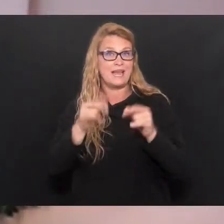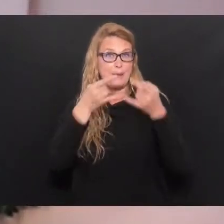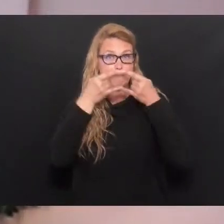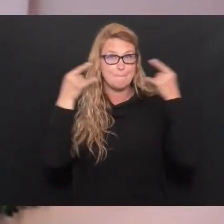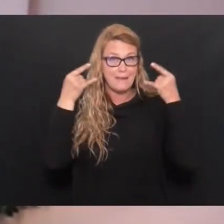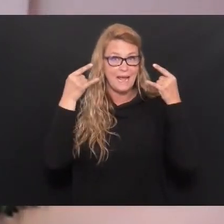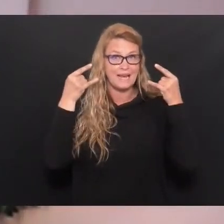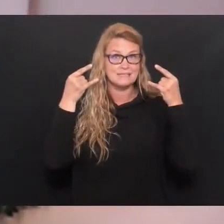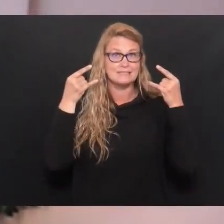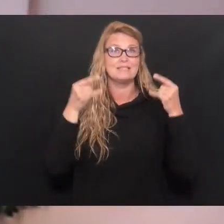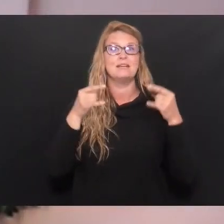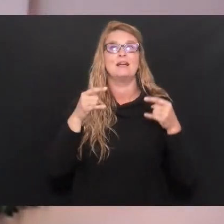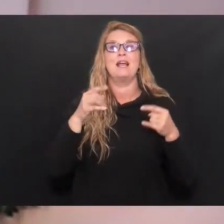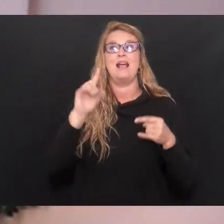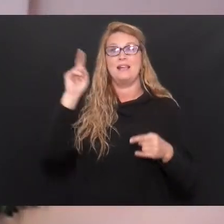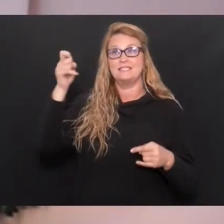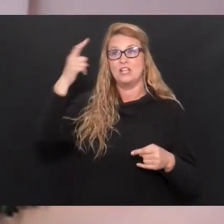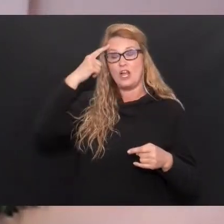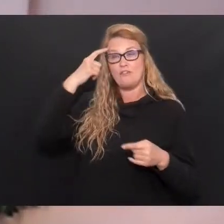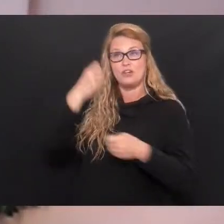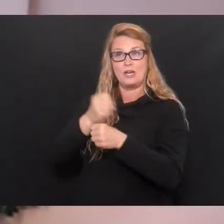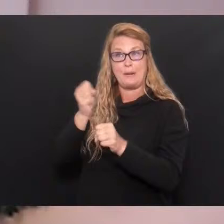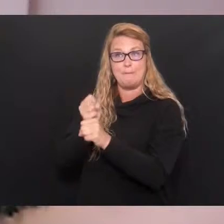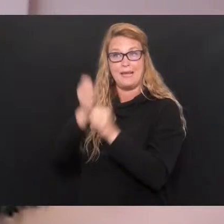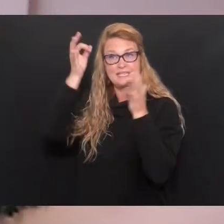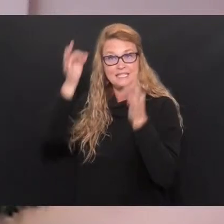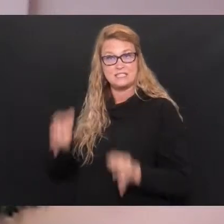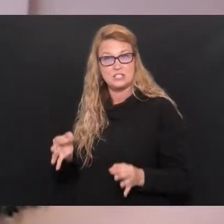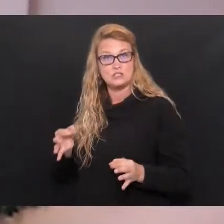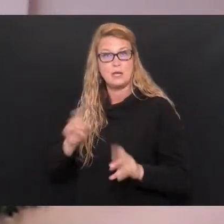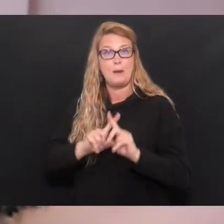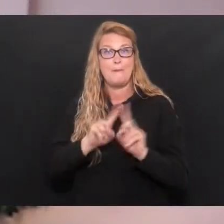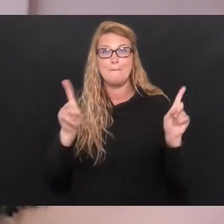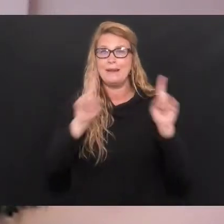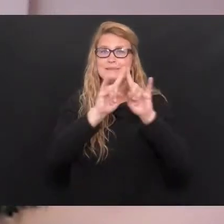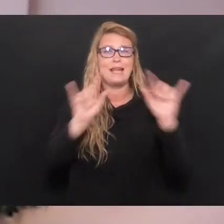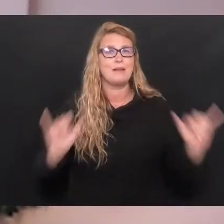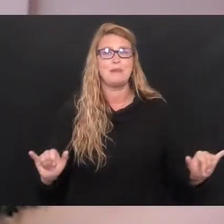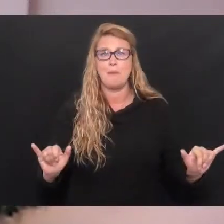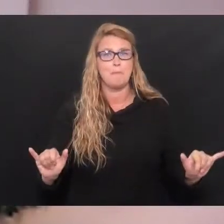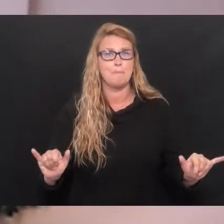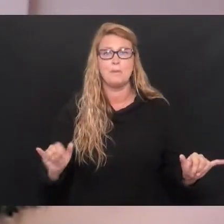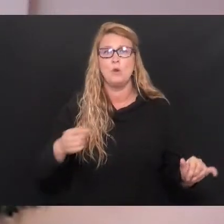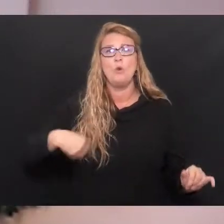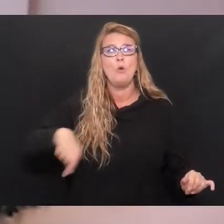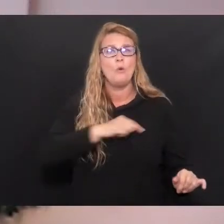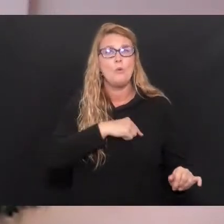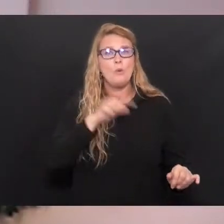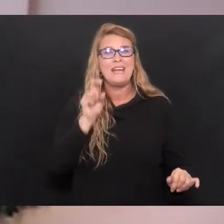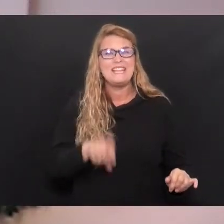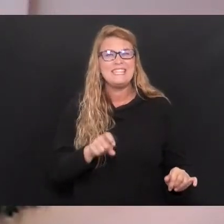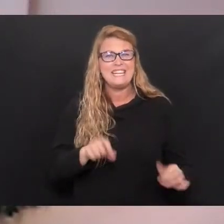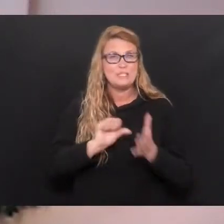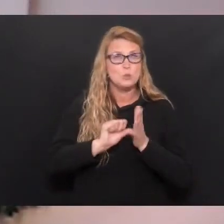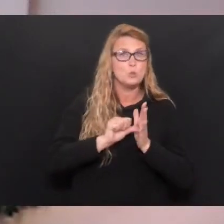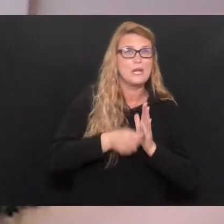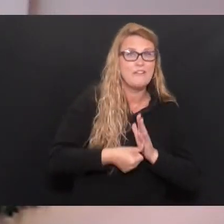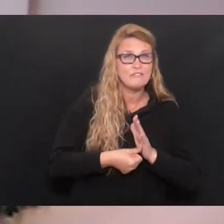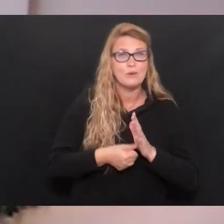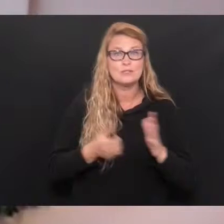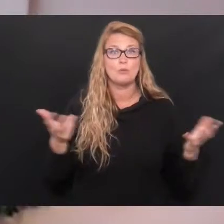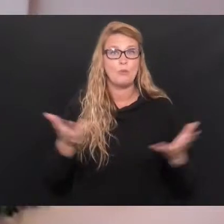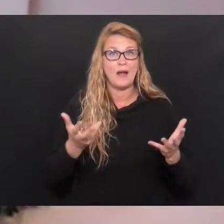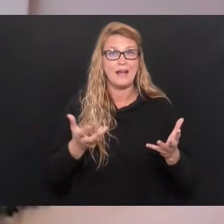our recommendations. The governor will make the decisions. But at the same time, I think it's really important for us to reinforce the